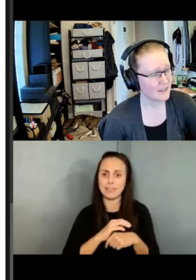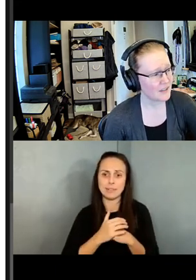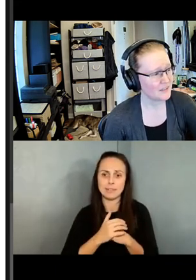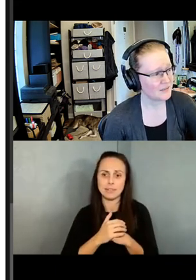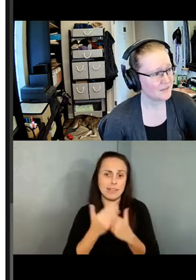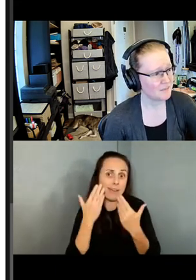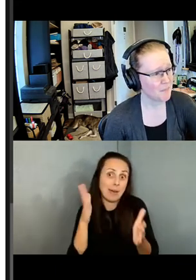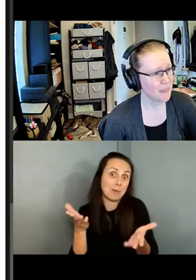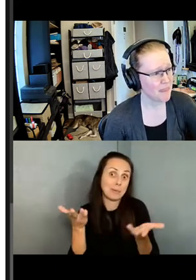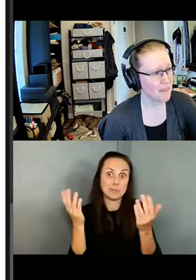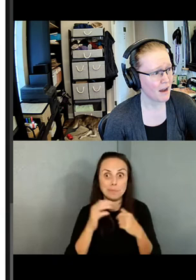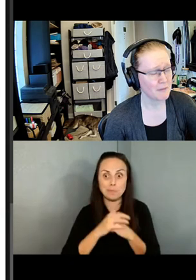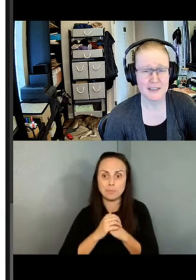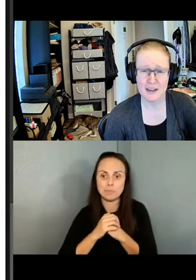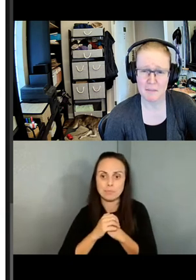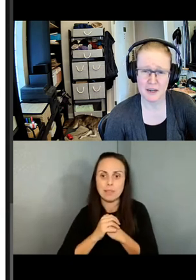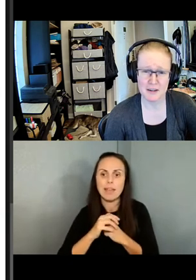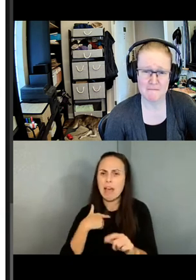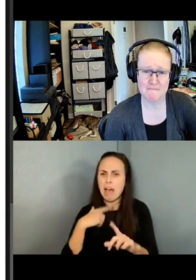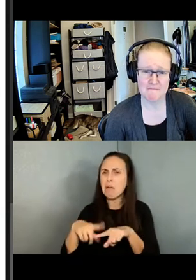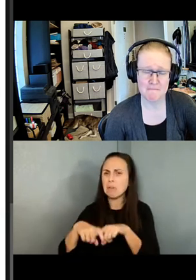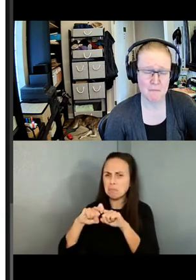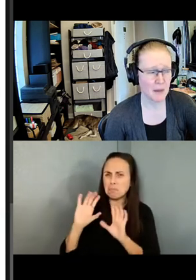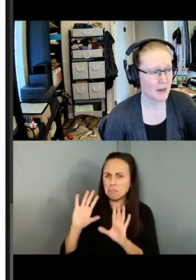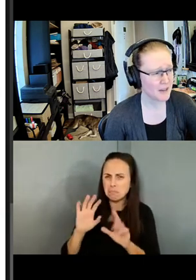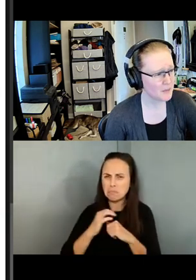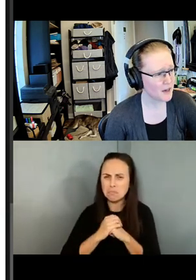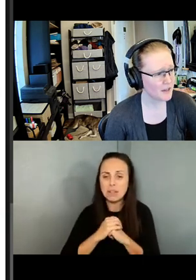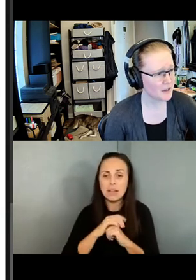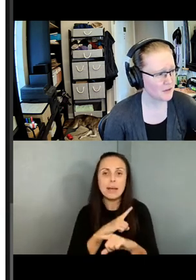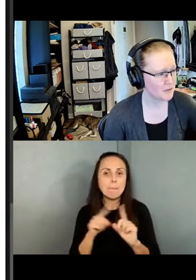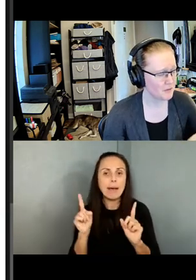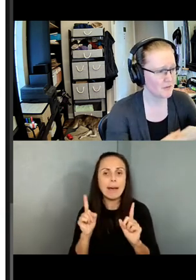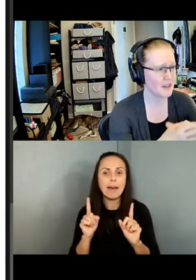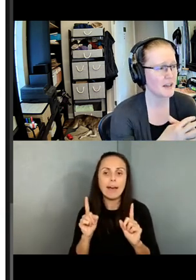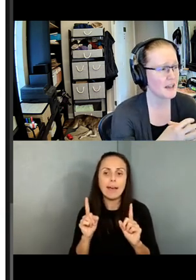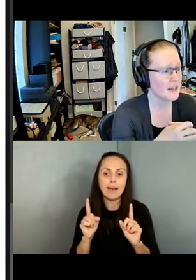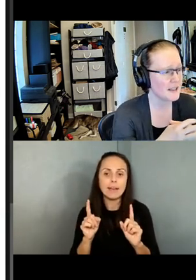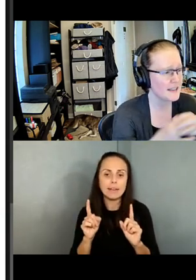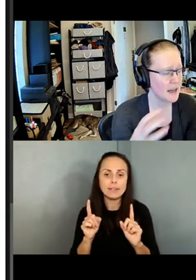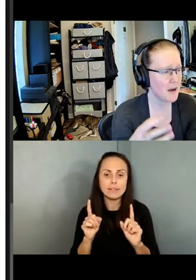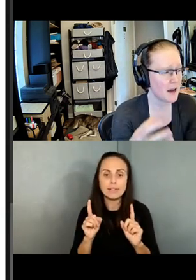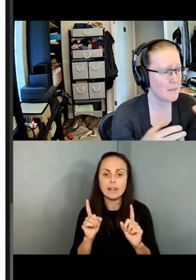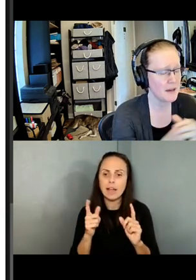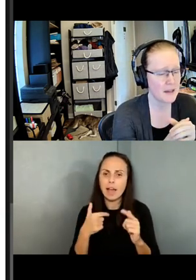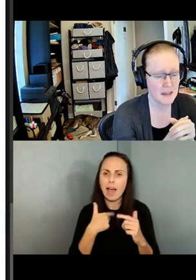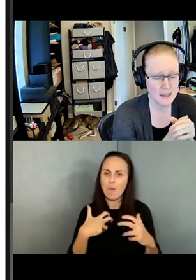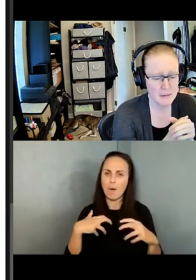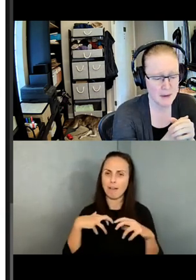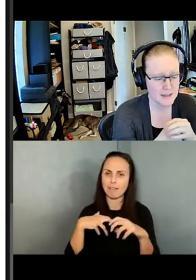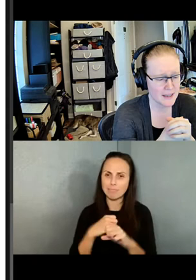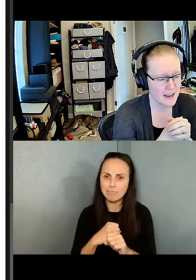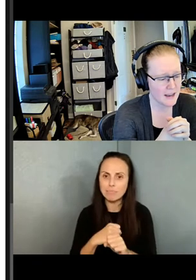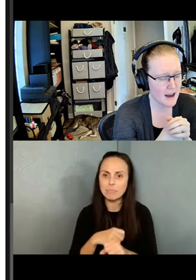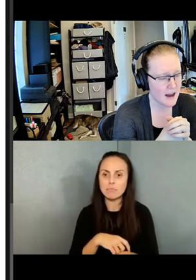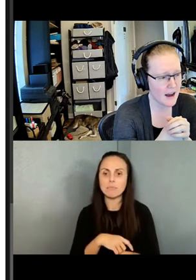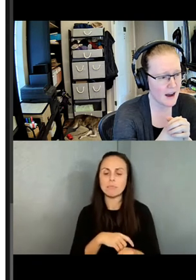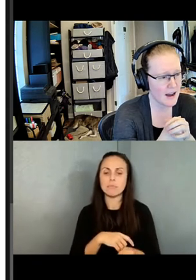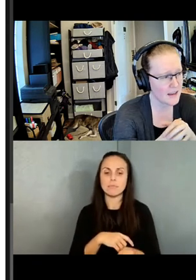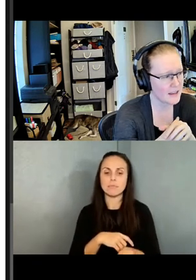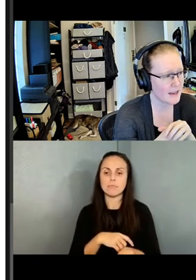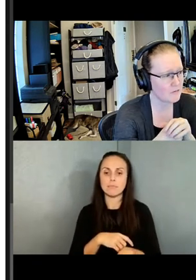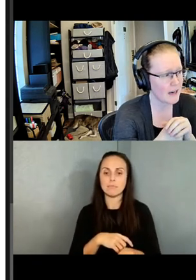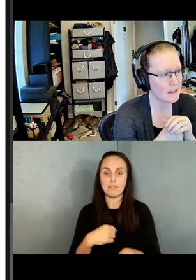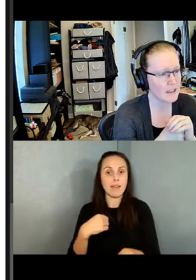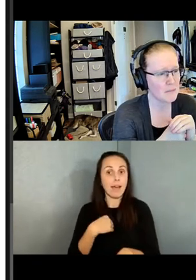I don't know. I'm going to stop here, but I just wanted to sum up by saying